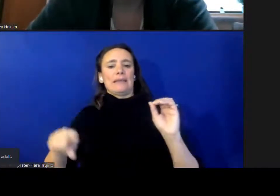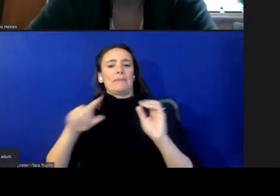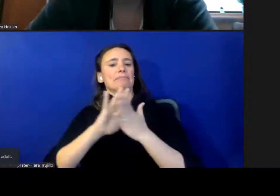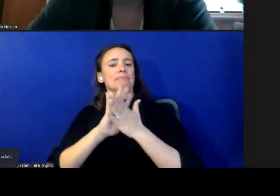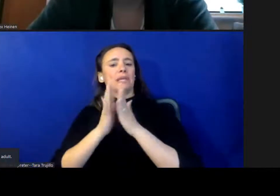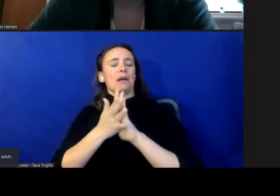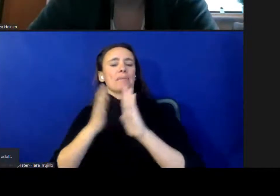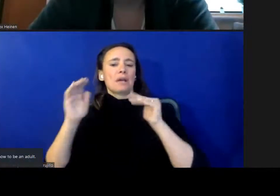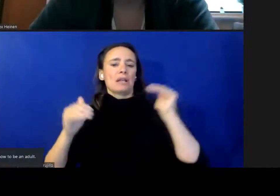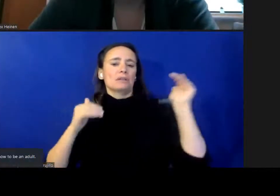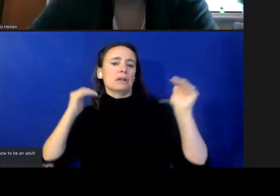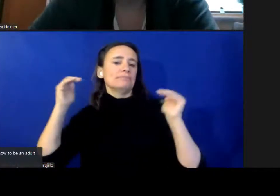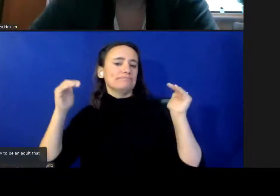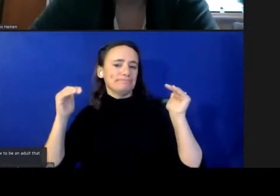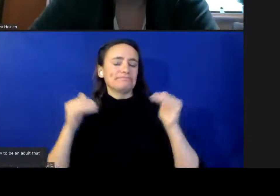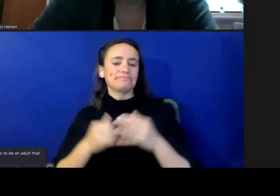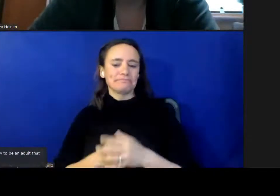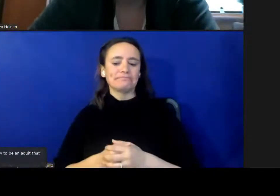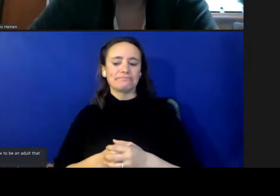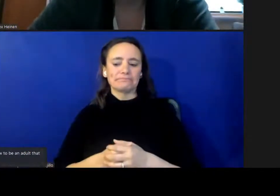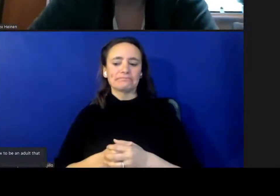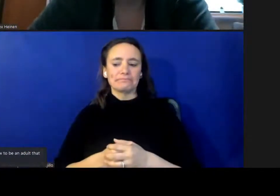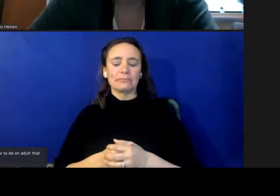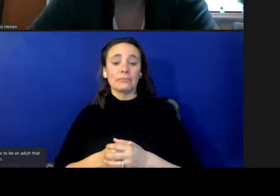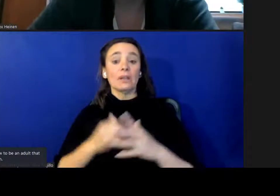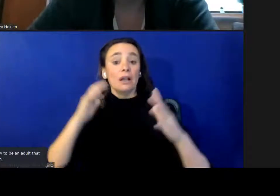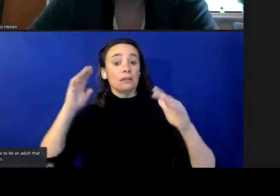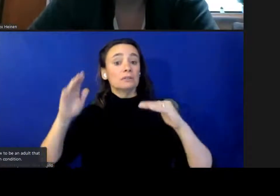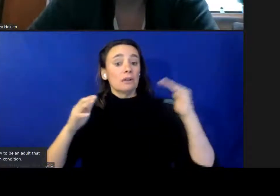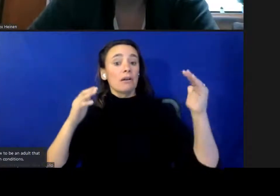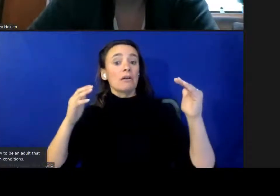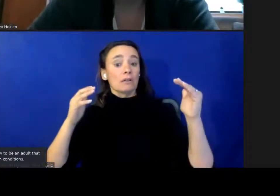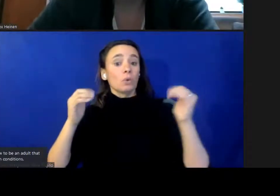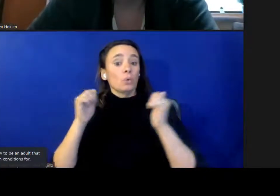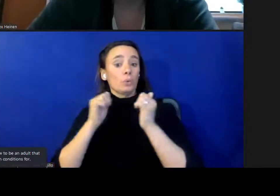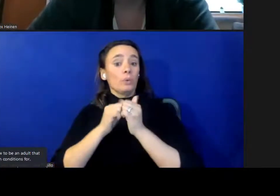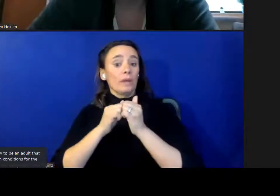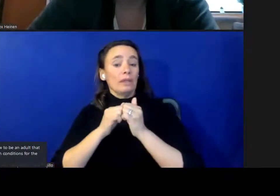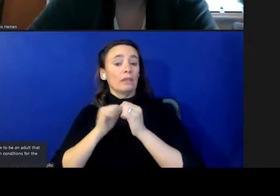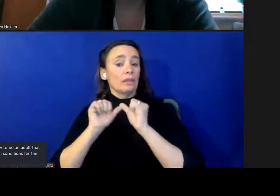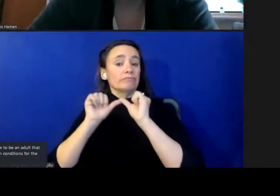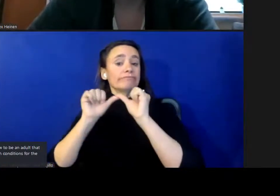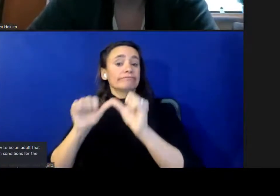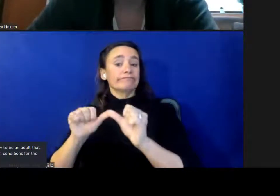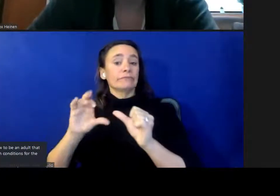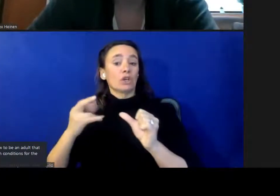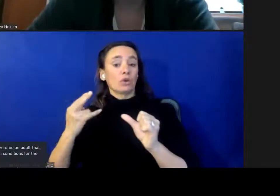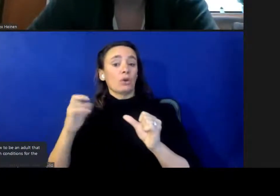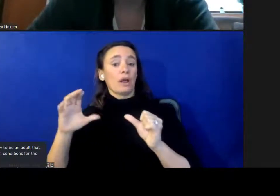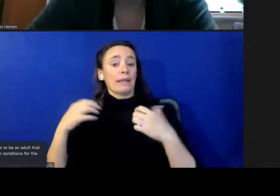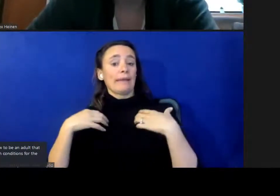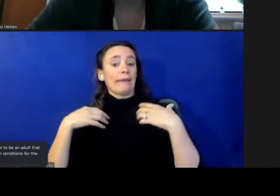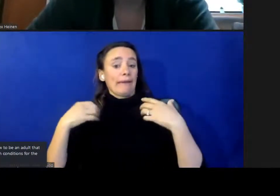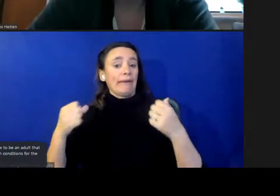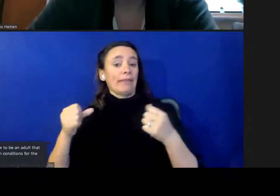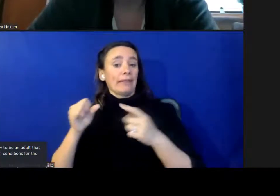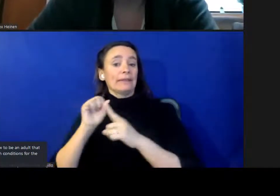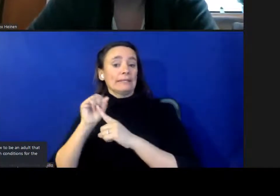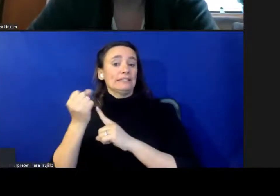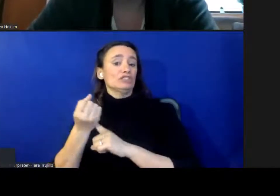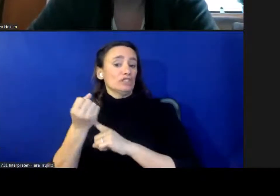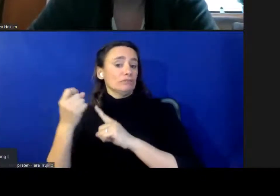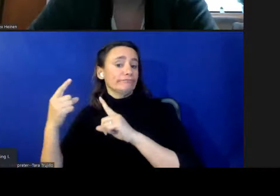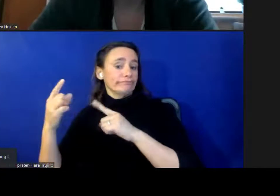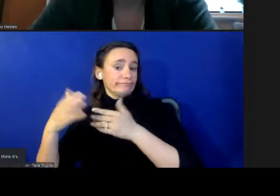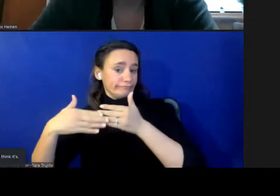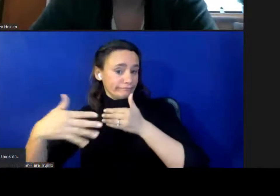how to be an adult that may have this chronic health condition for the rest of their adult lives. The other thing I